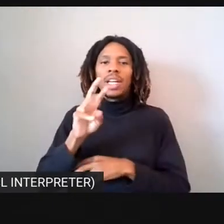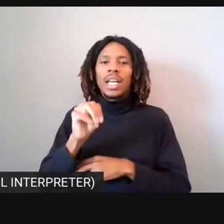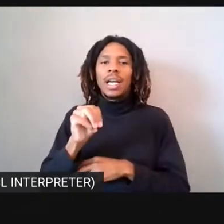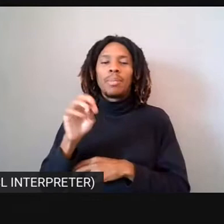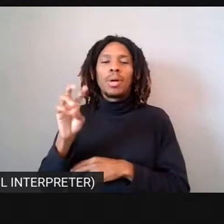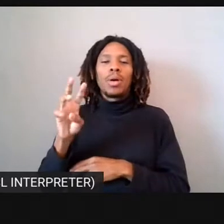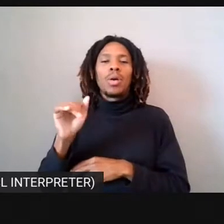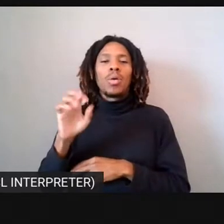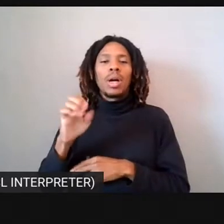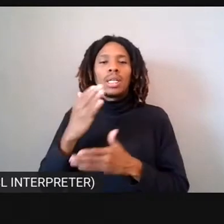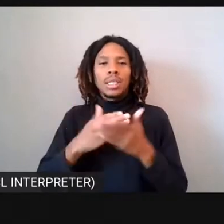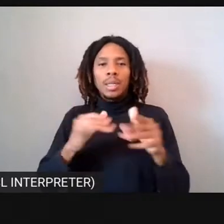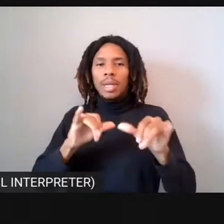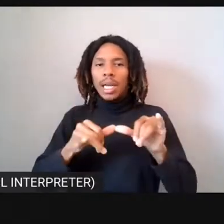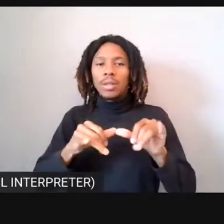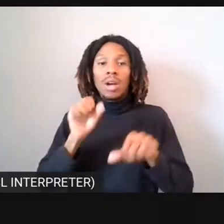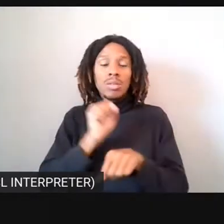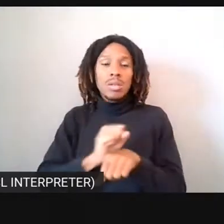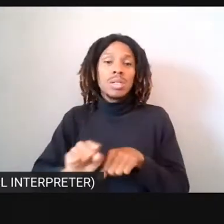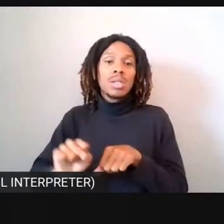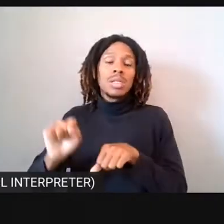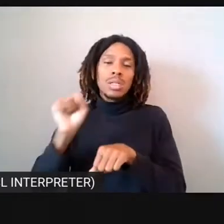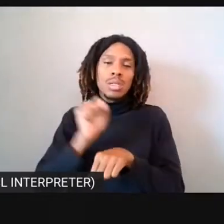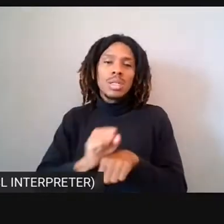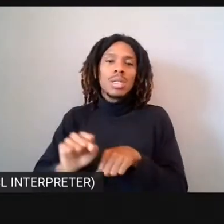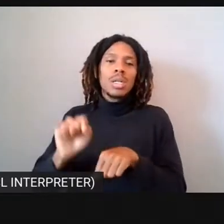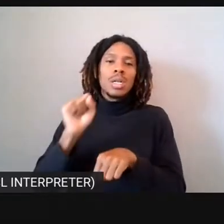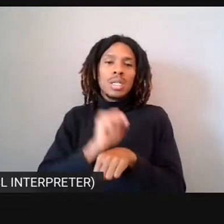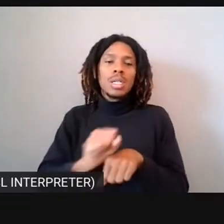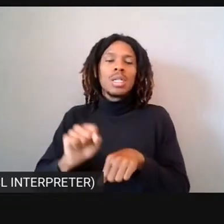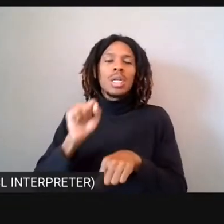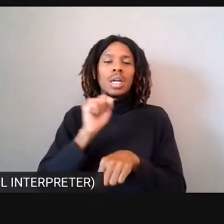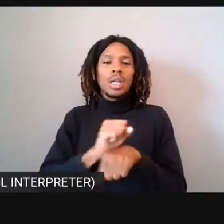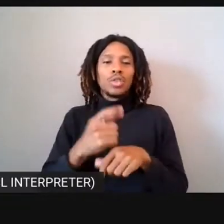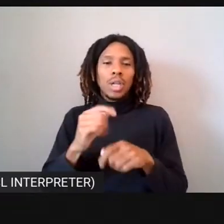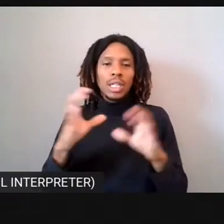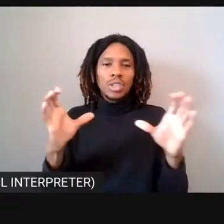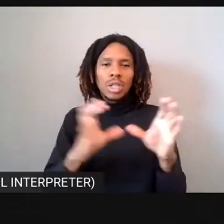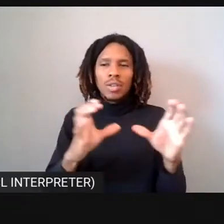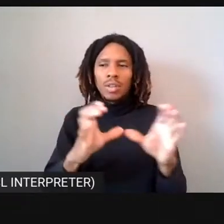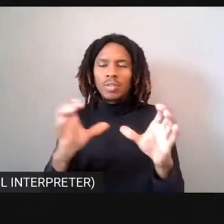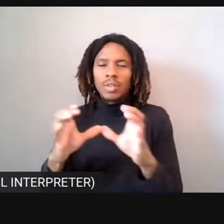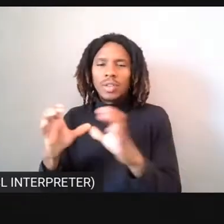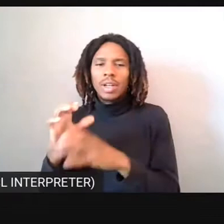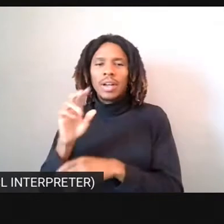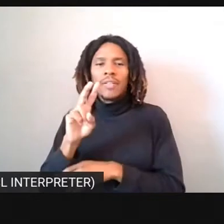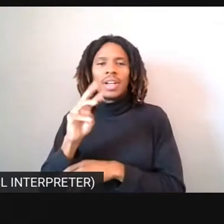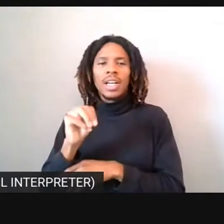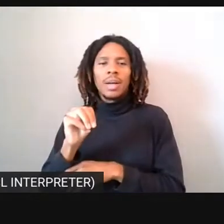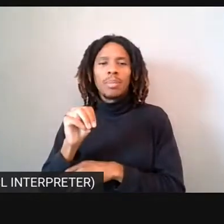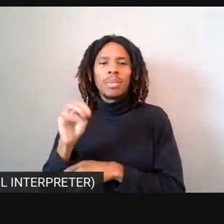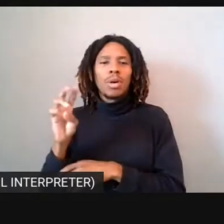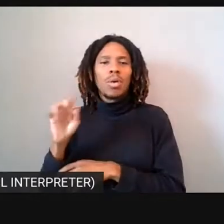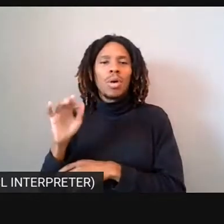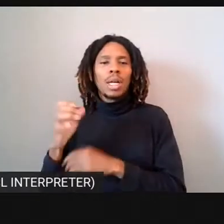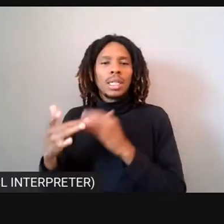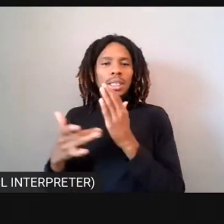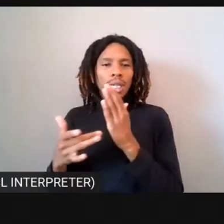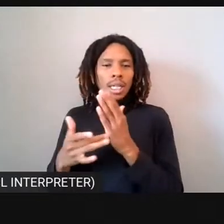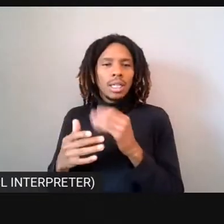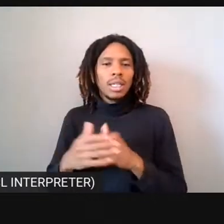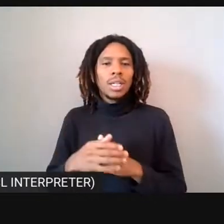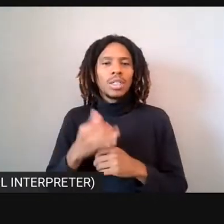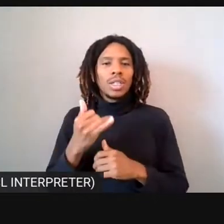Some engineers have spent years certifying around VMware technologies, among other things, right? So for them to move